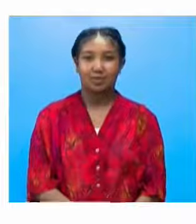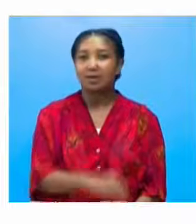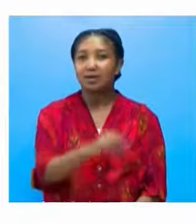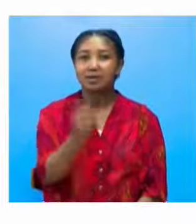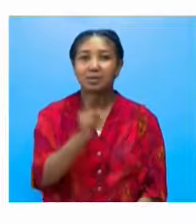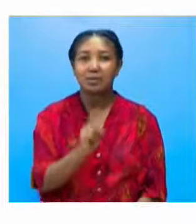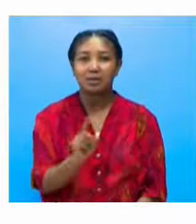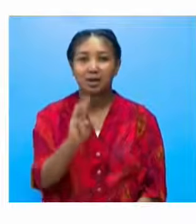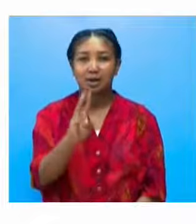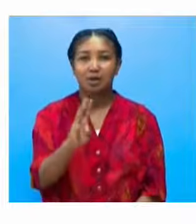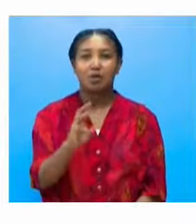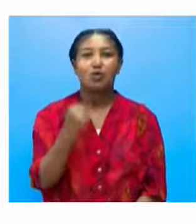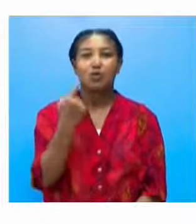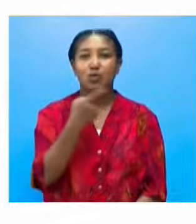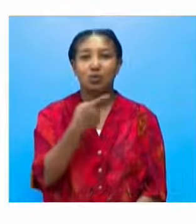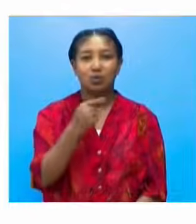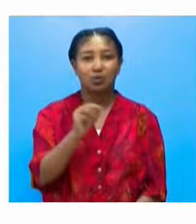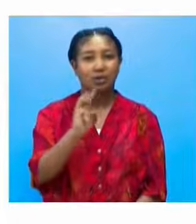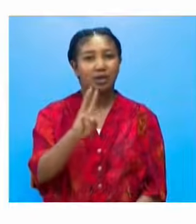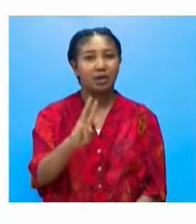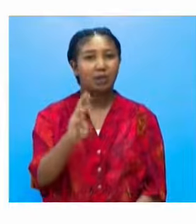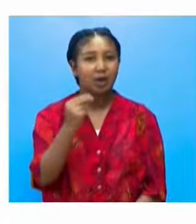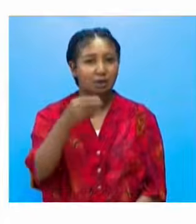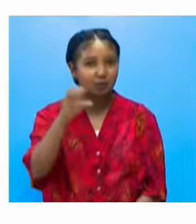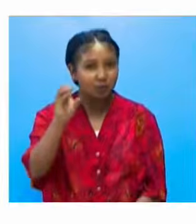Another? Who?